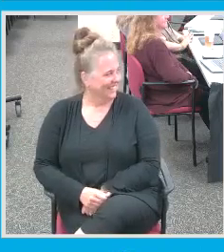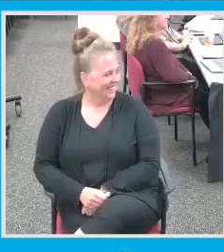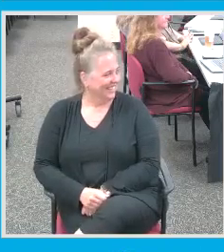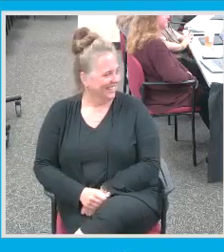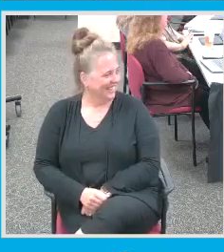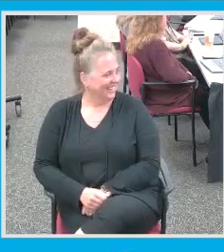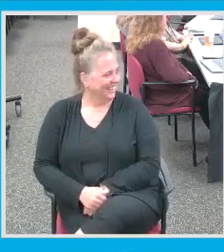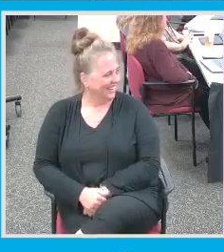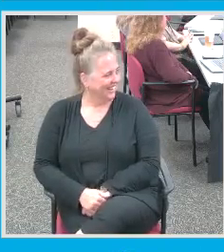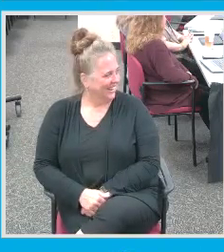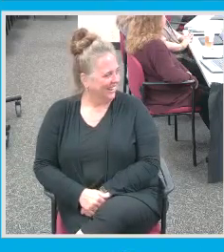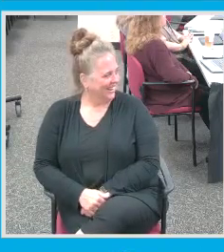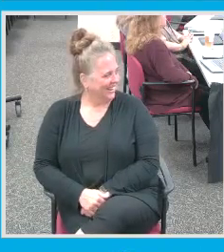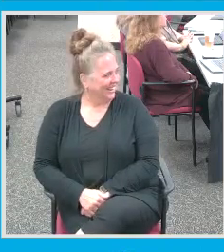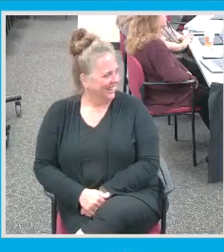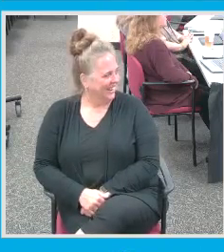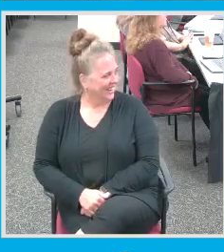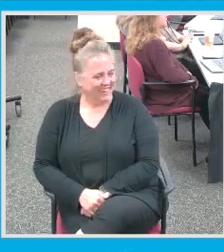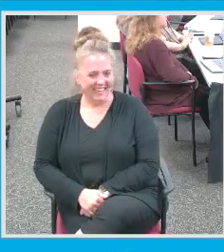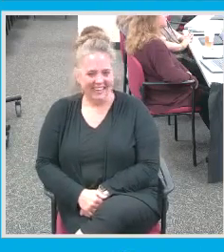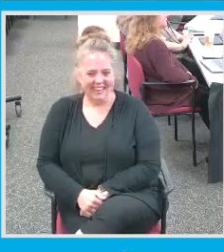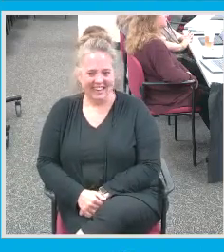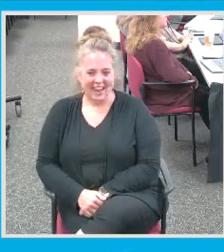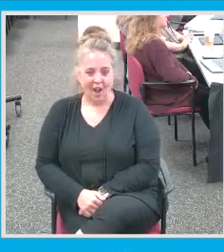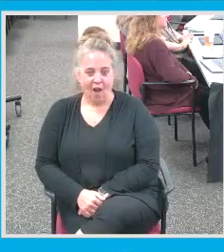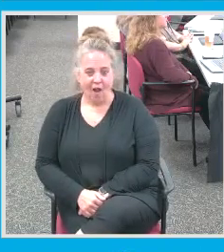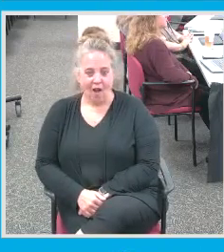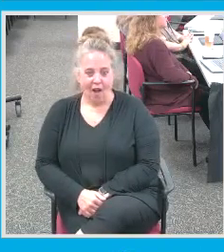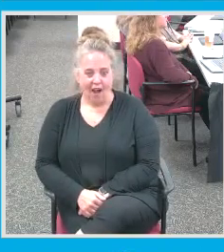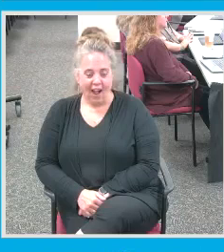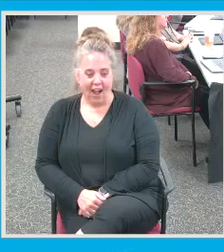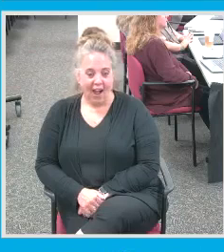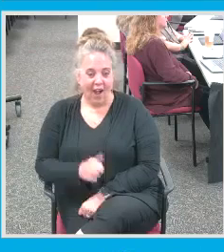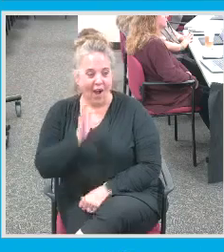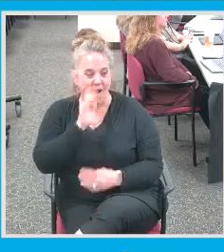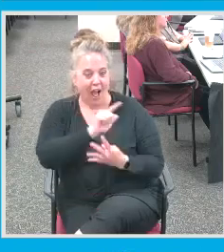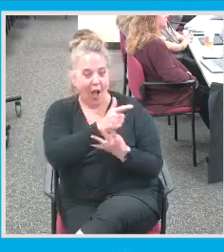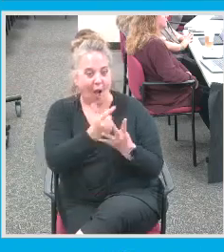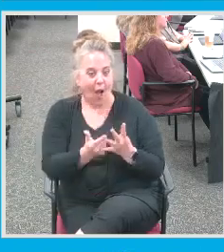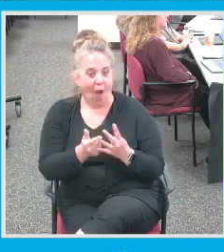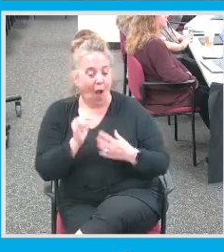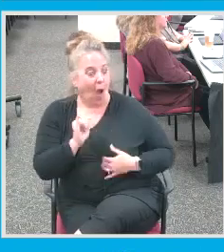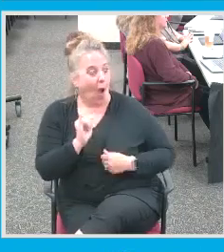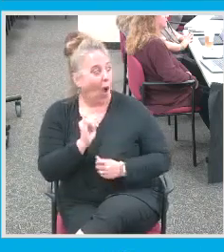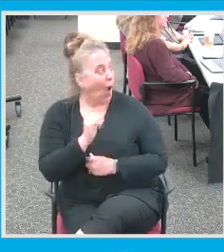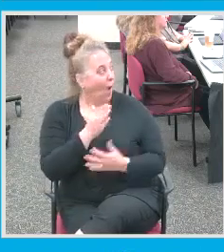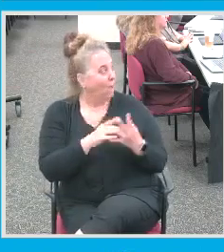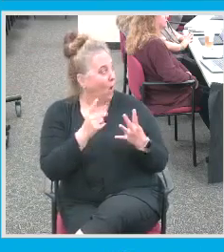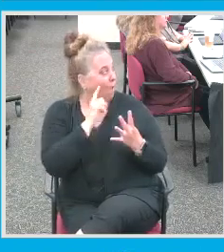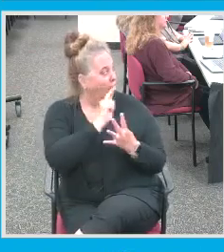I have a comment. You're all going to talk. Great. We have part two. Keep going.